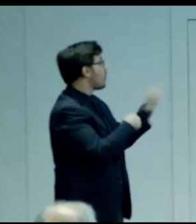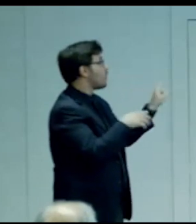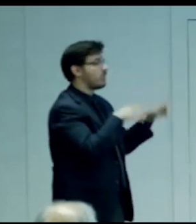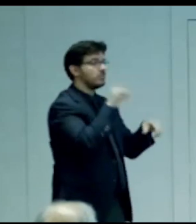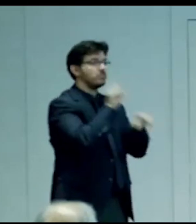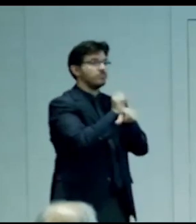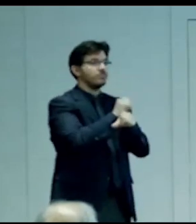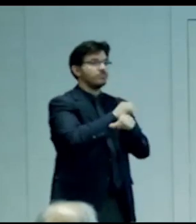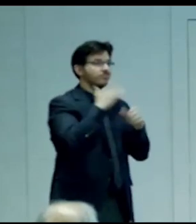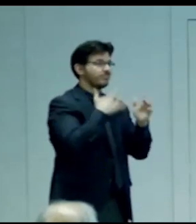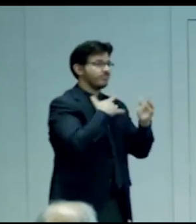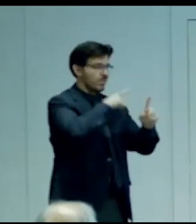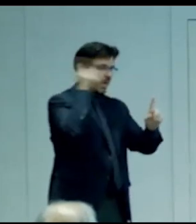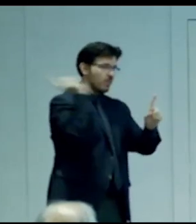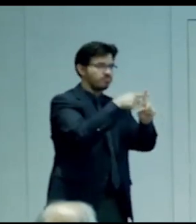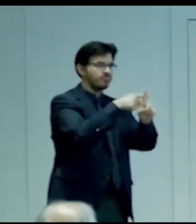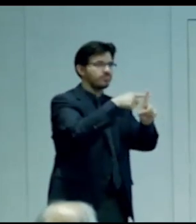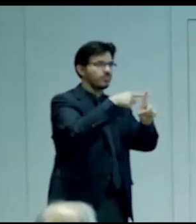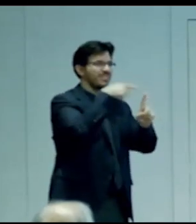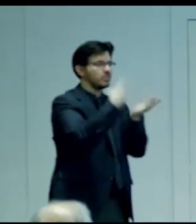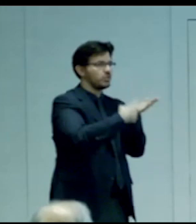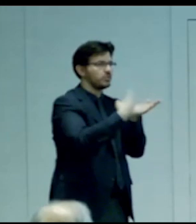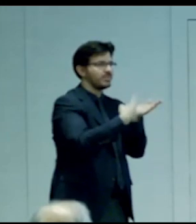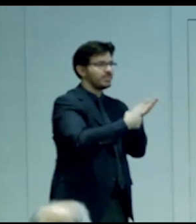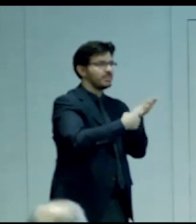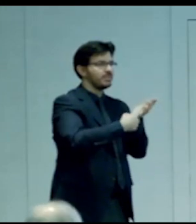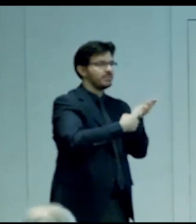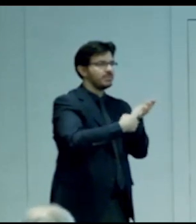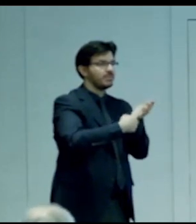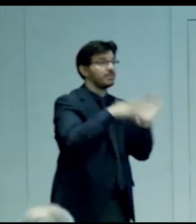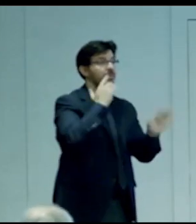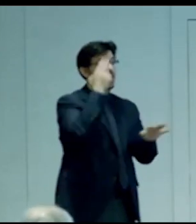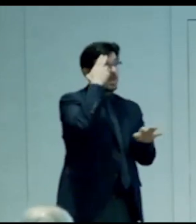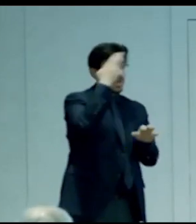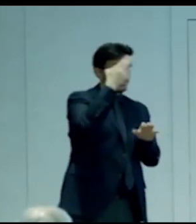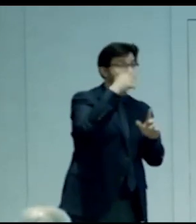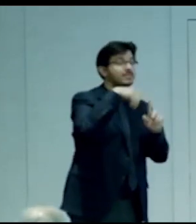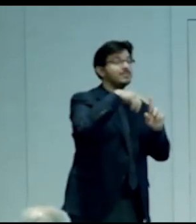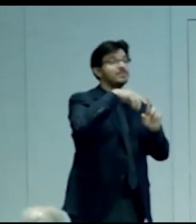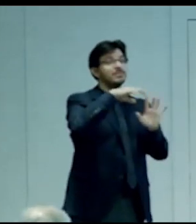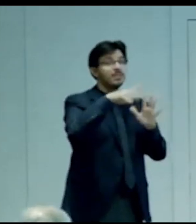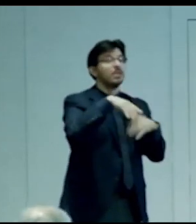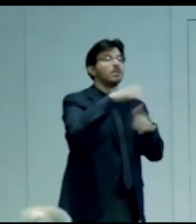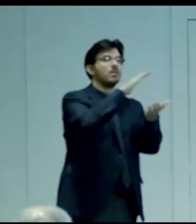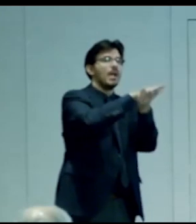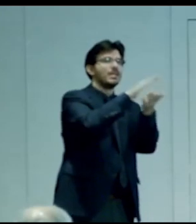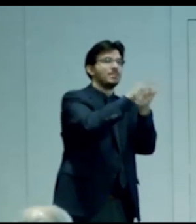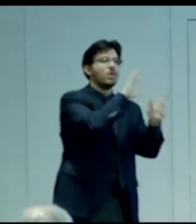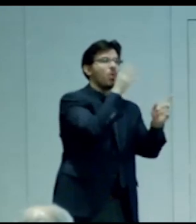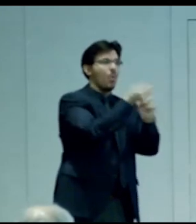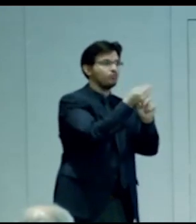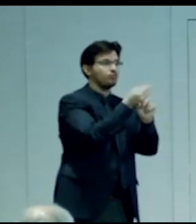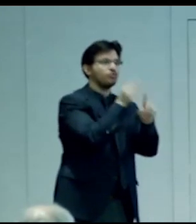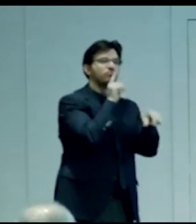the argument. That is that the question is, the hypothesis is that the academic culture